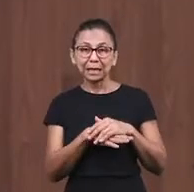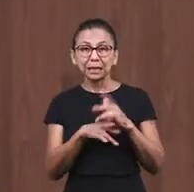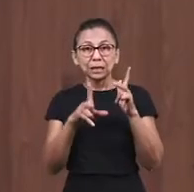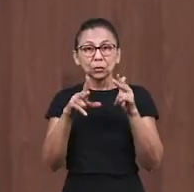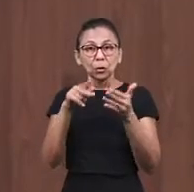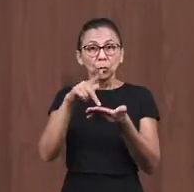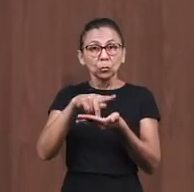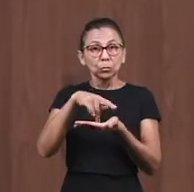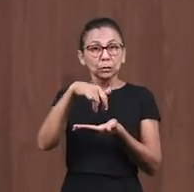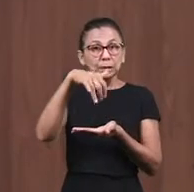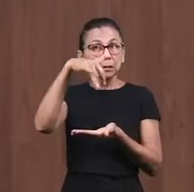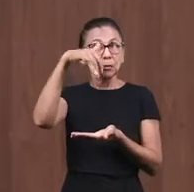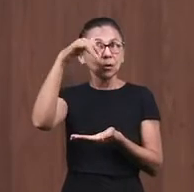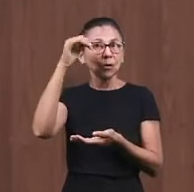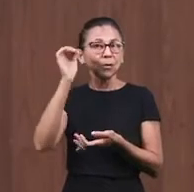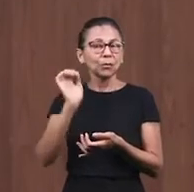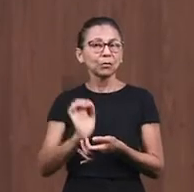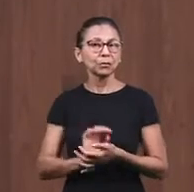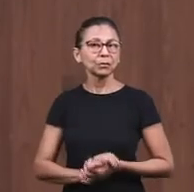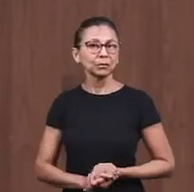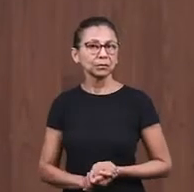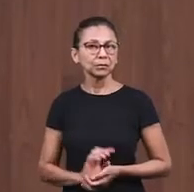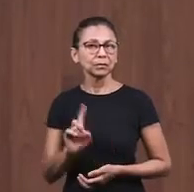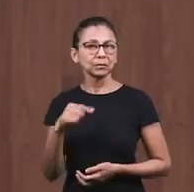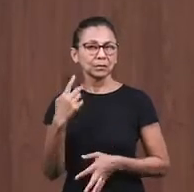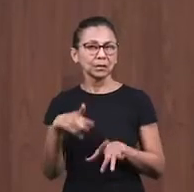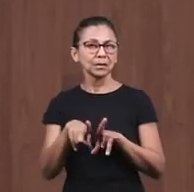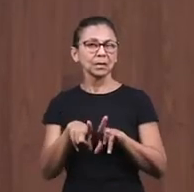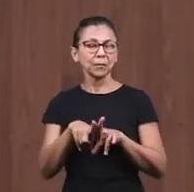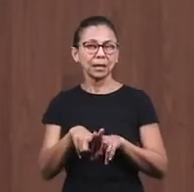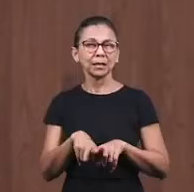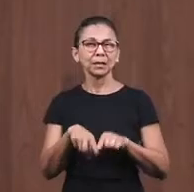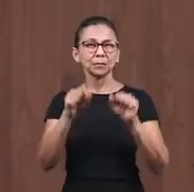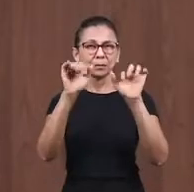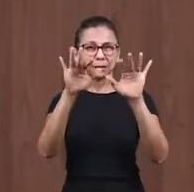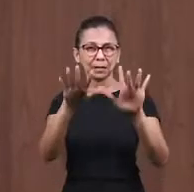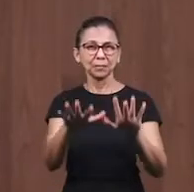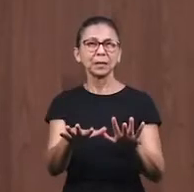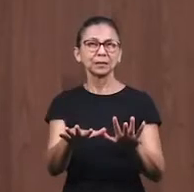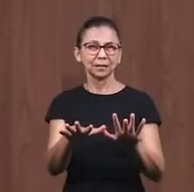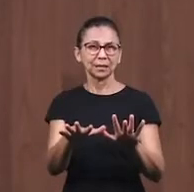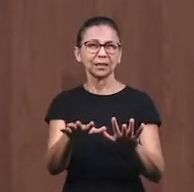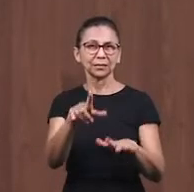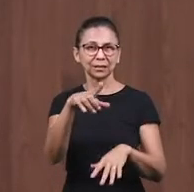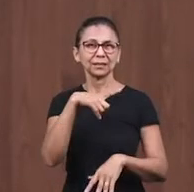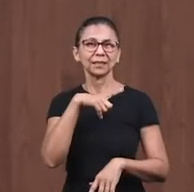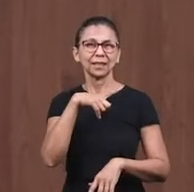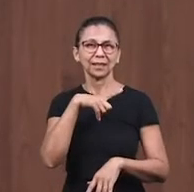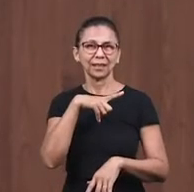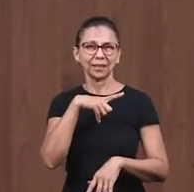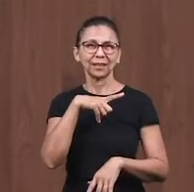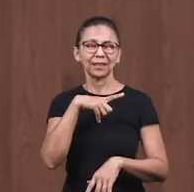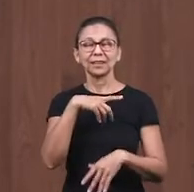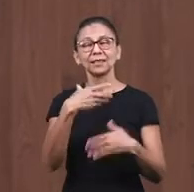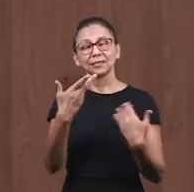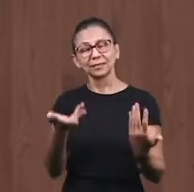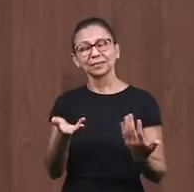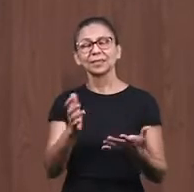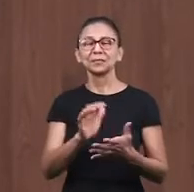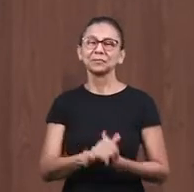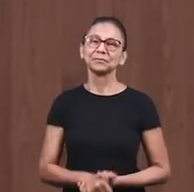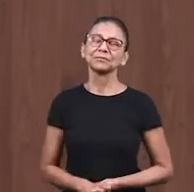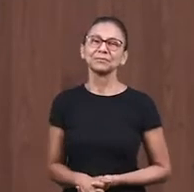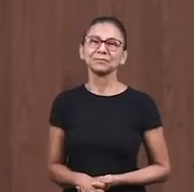of the spiritual treasures. But we also receive many blessings, right? You receive a blessing from the Lord. So,